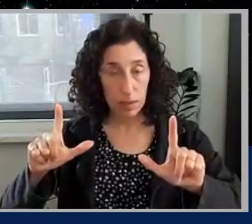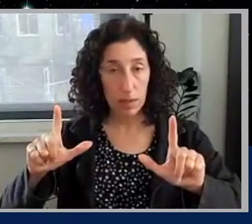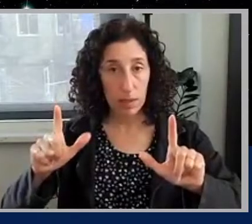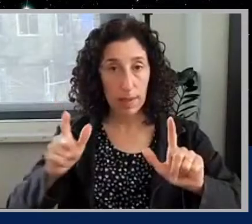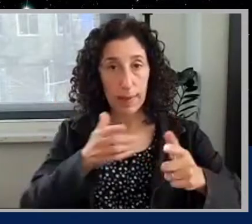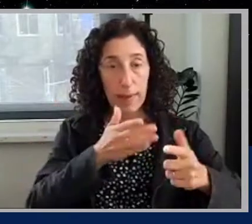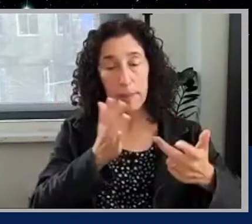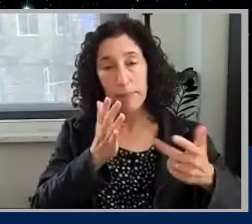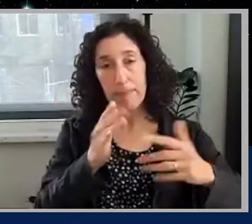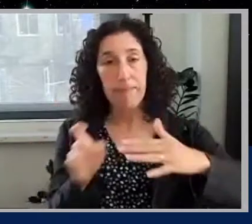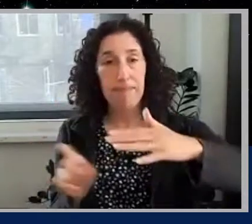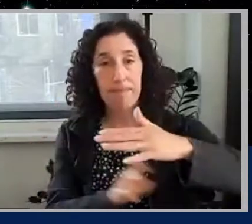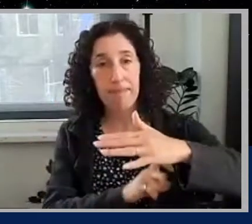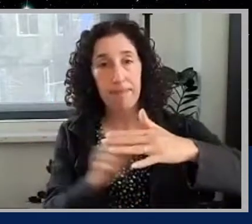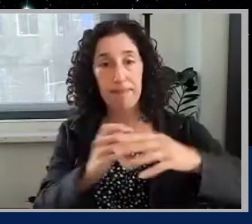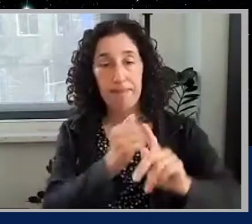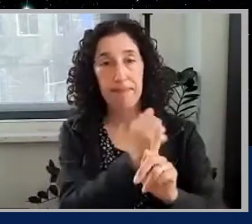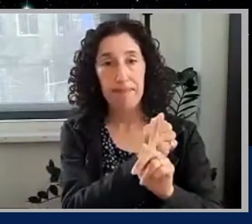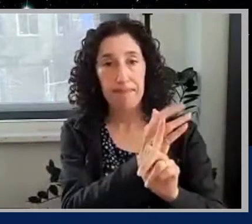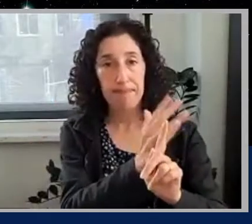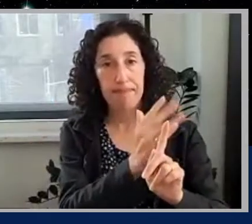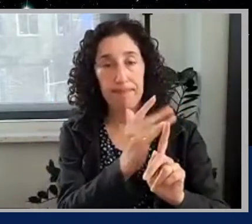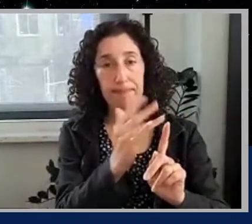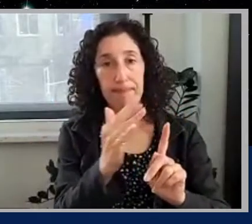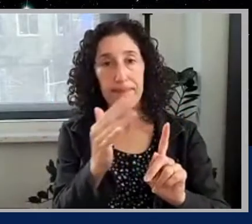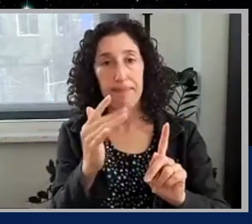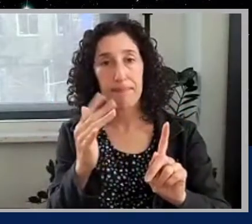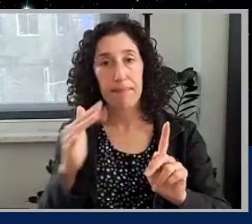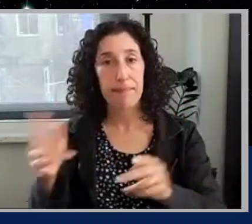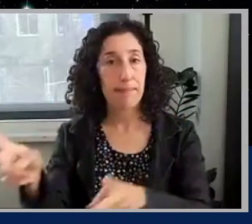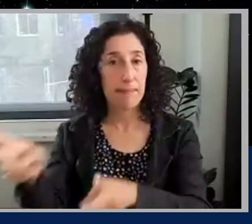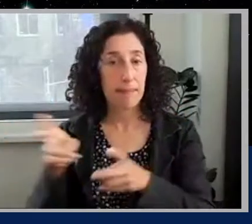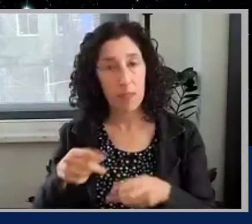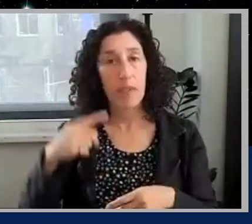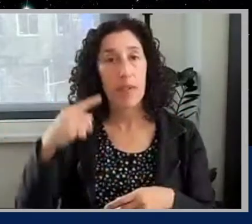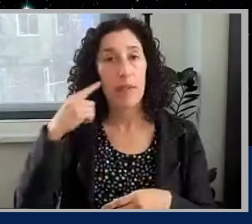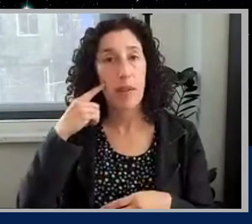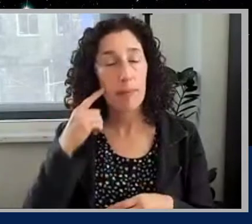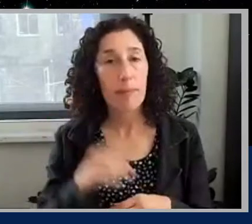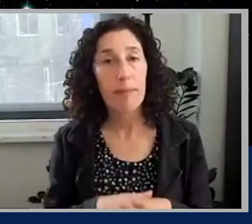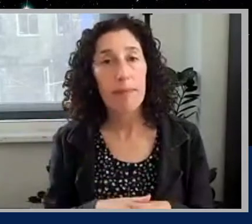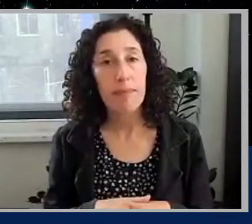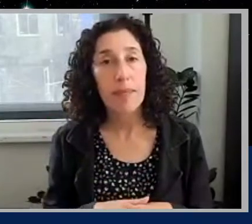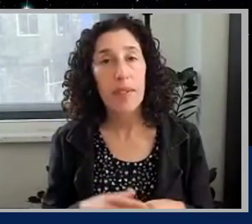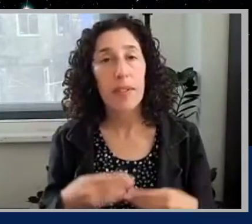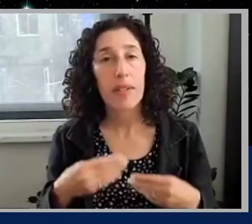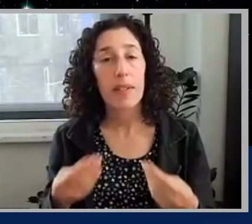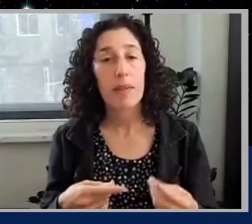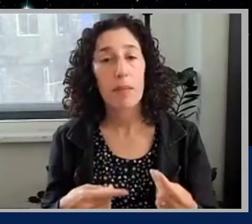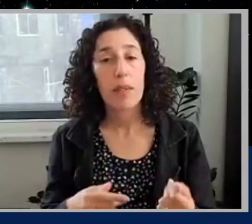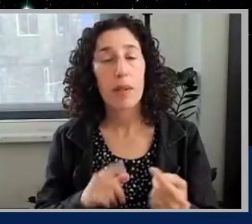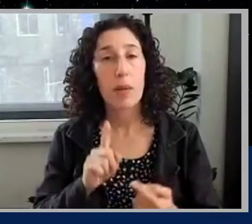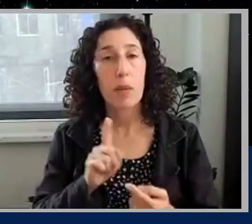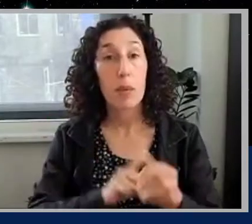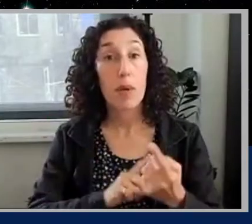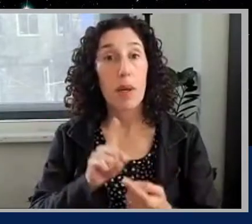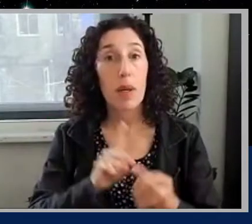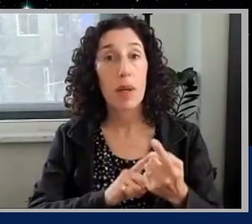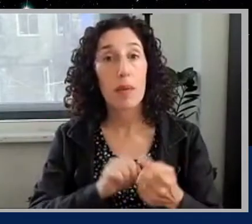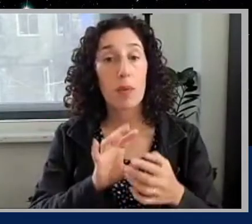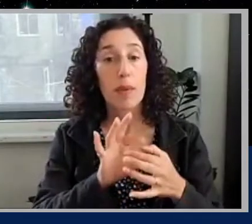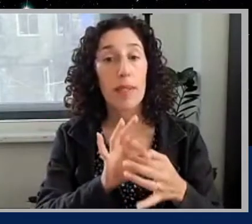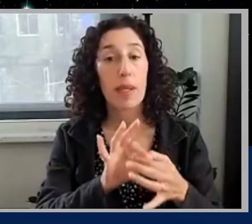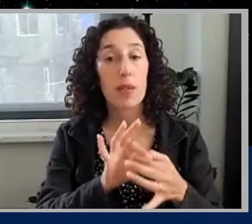upload. And so that would give an immediate, like, one-to-one relation between data and sound. It's a